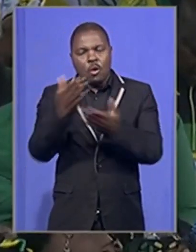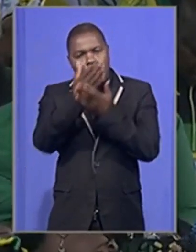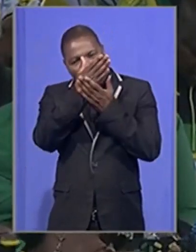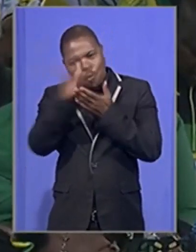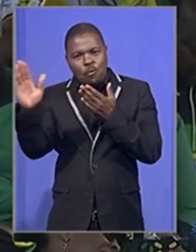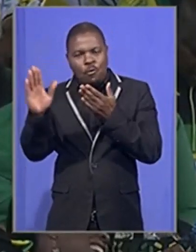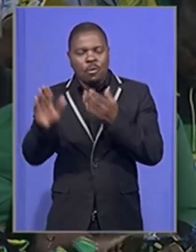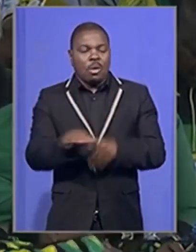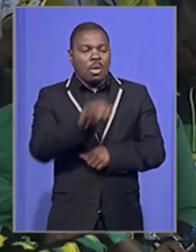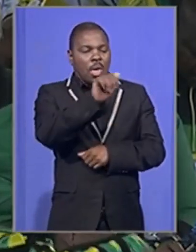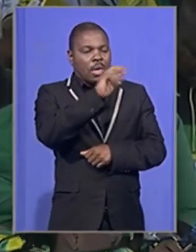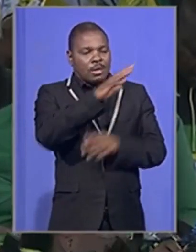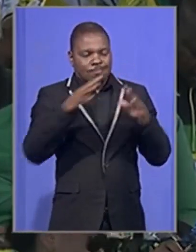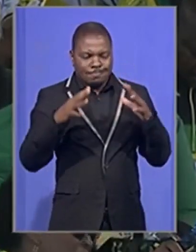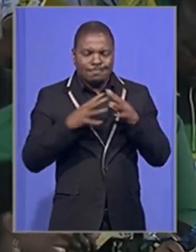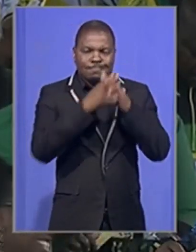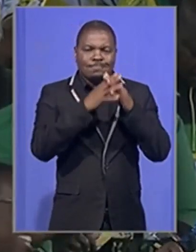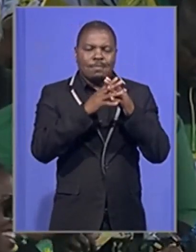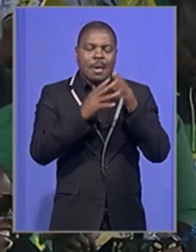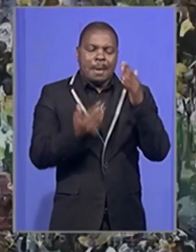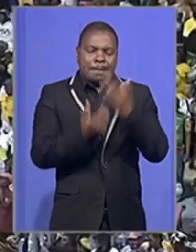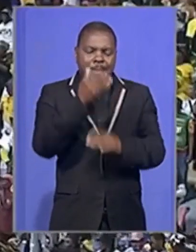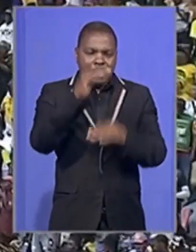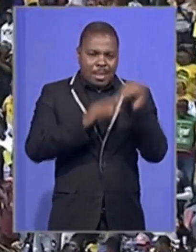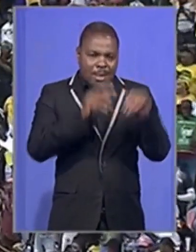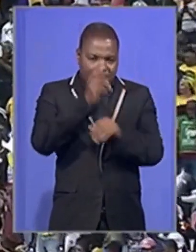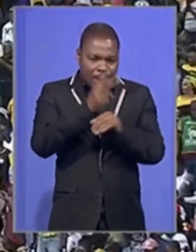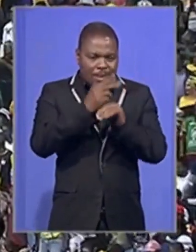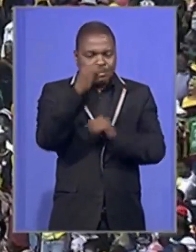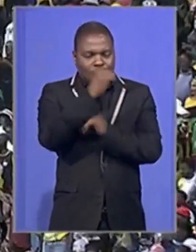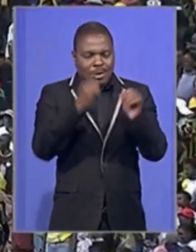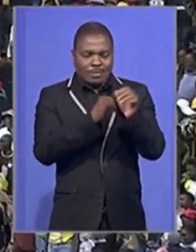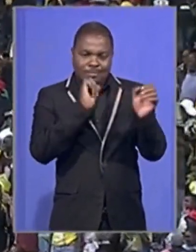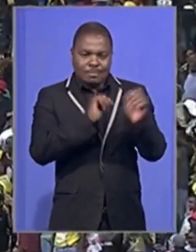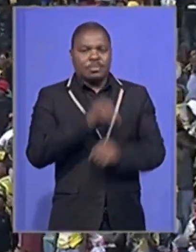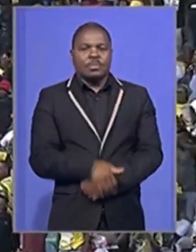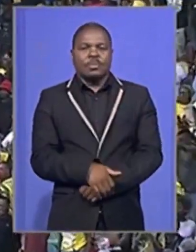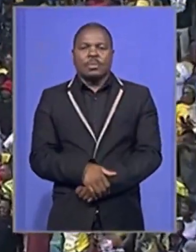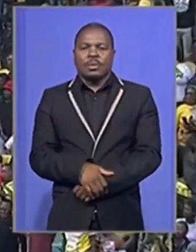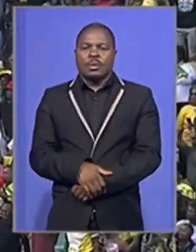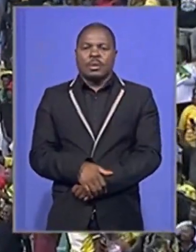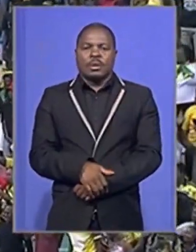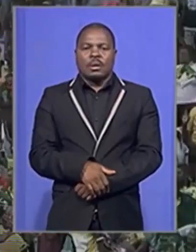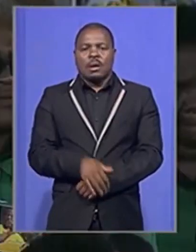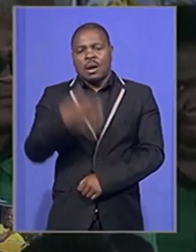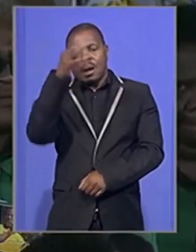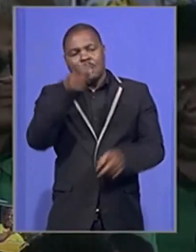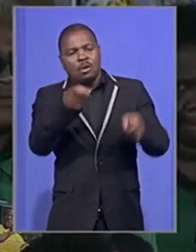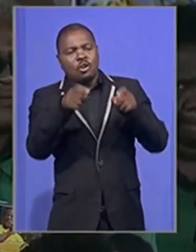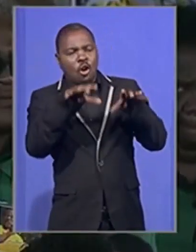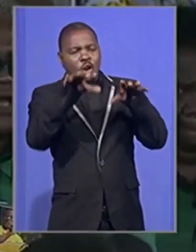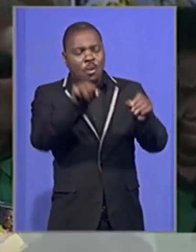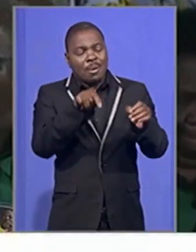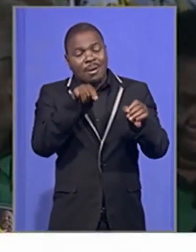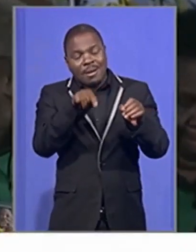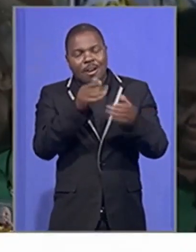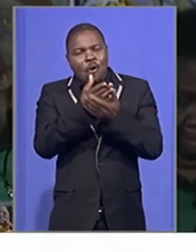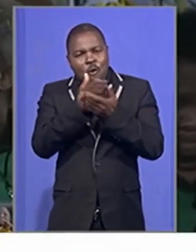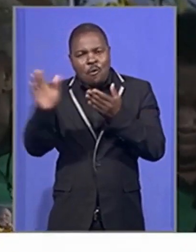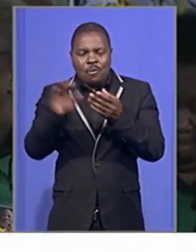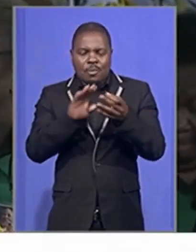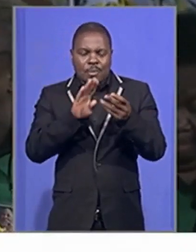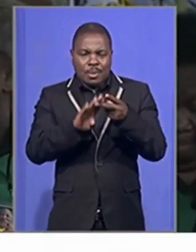National Congress and rebuild its structures. Dismantle the networks of state capture in our country, clamp